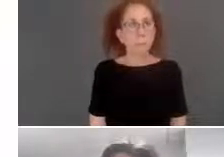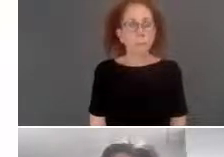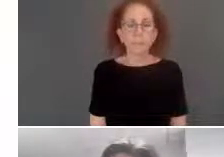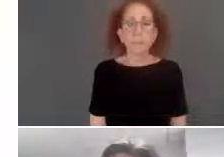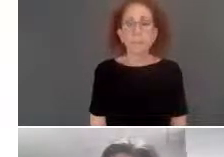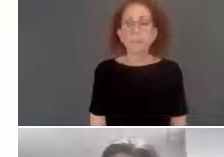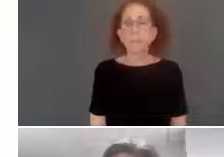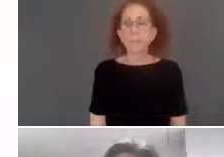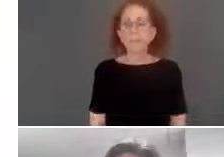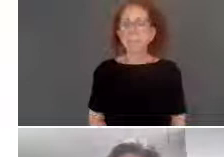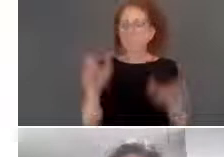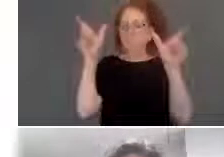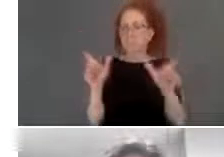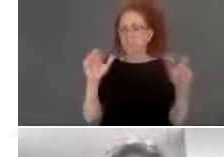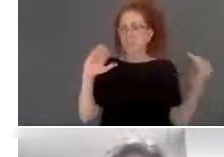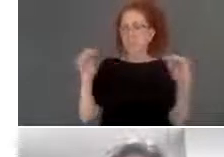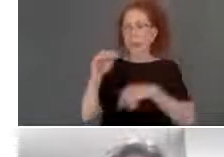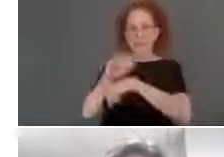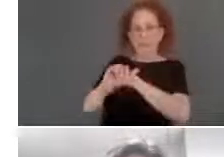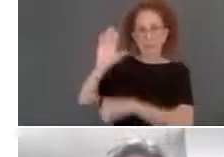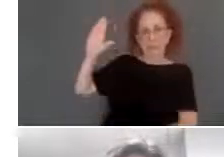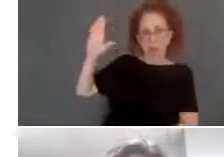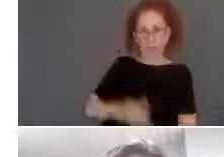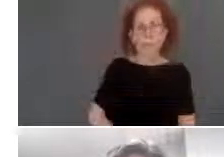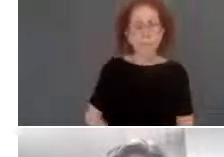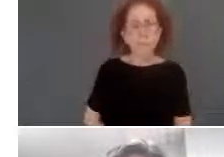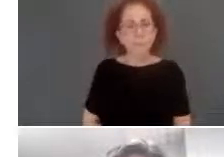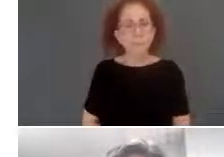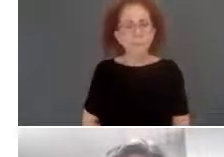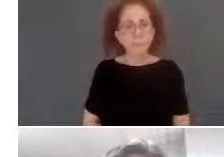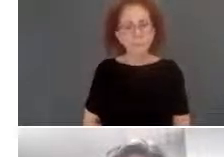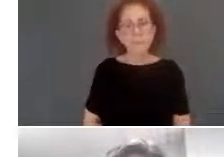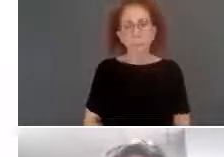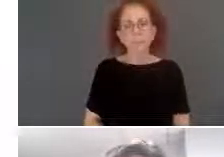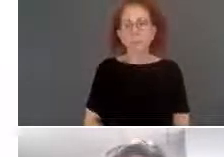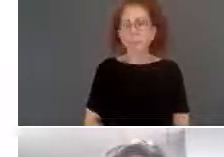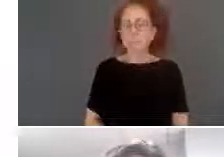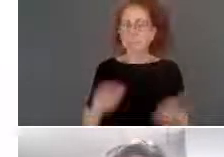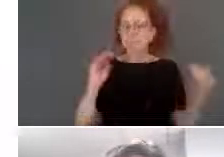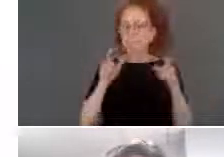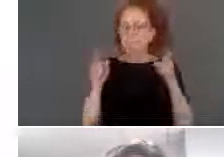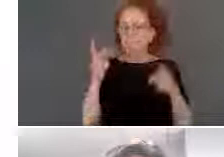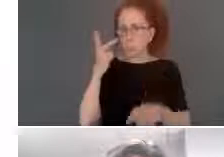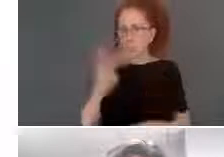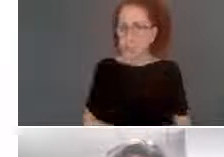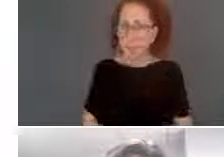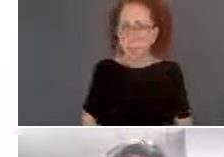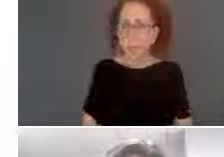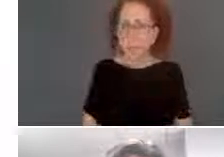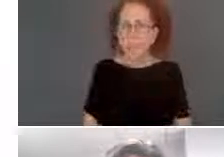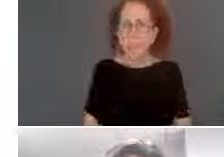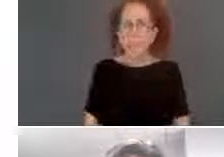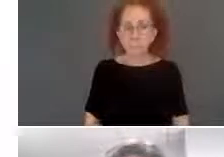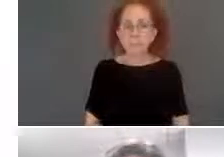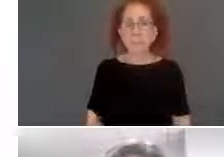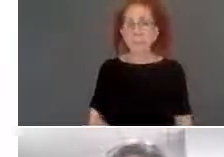So again, this is in England, and you can see they have their second wave